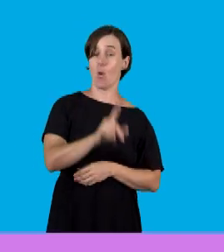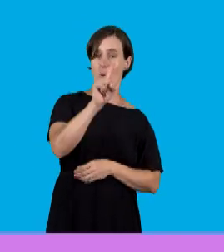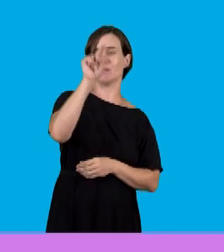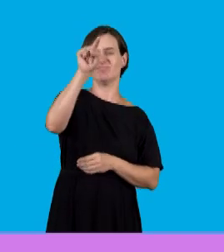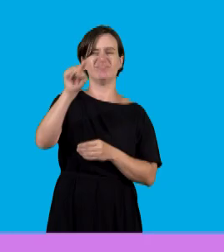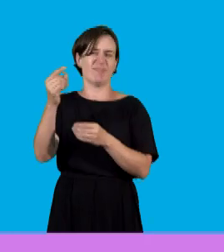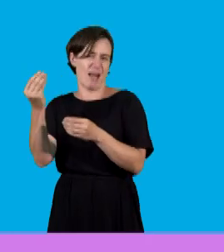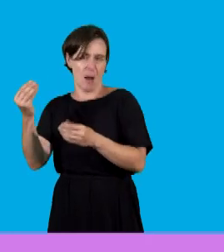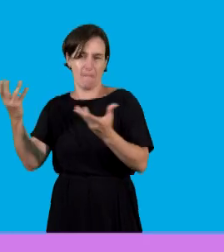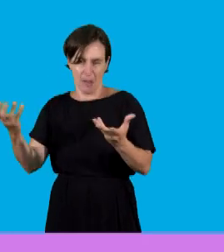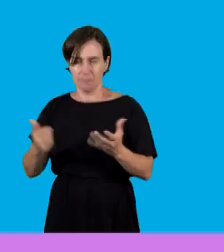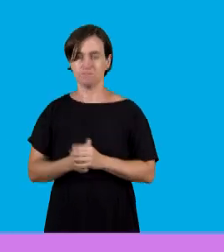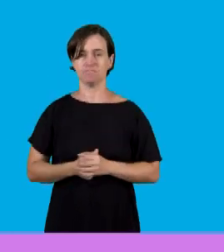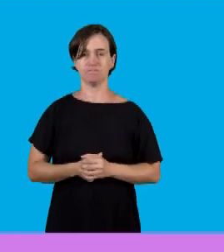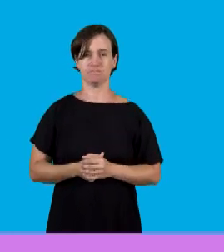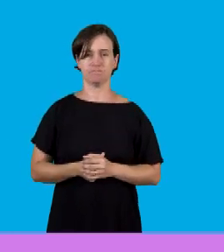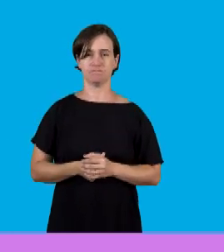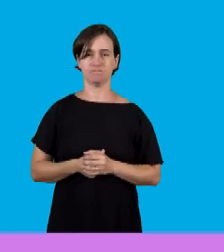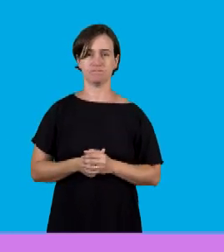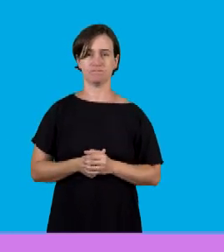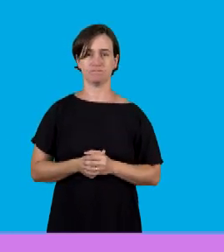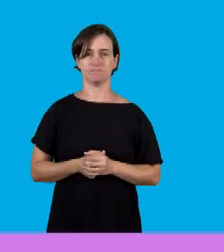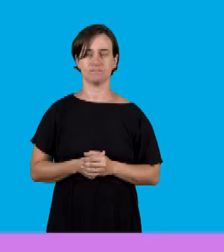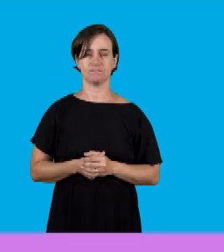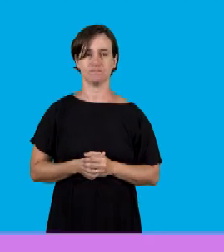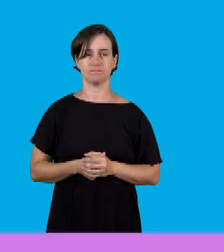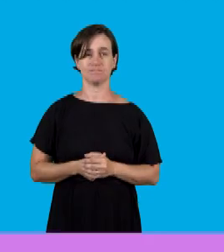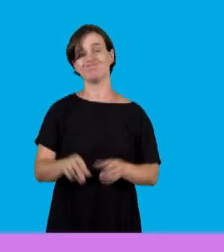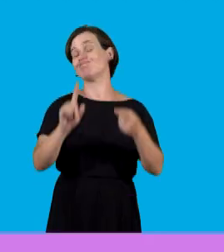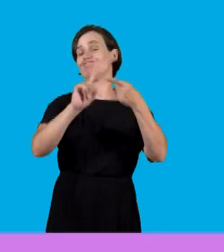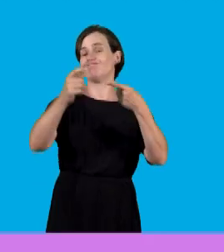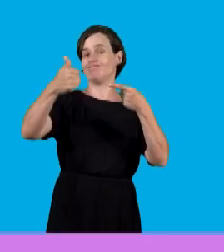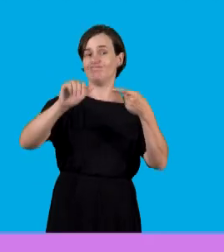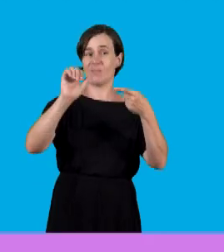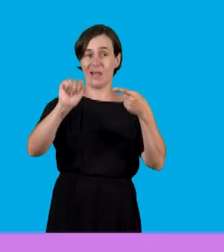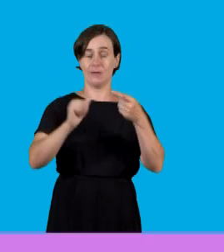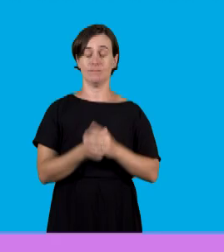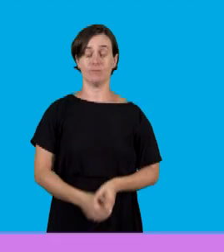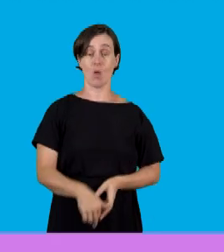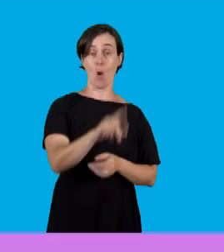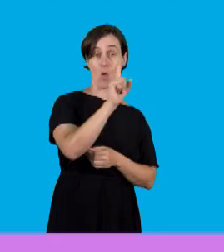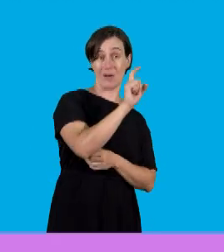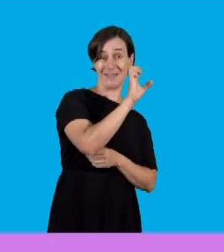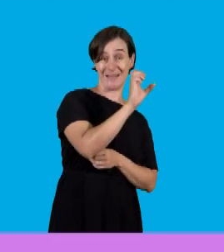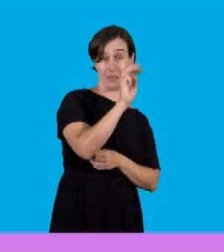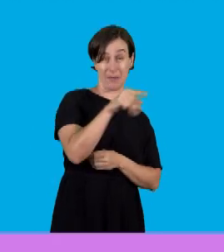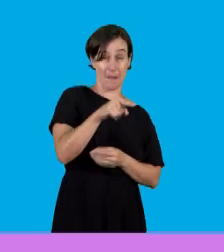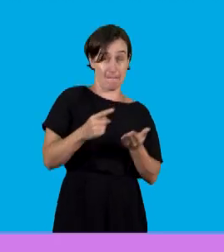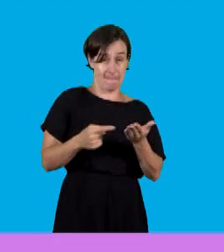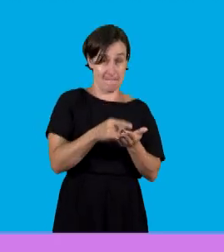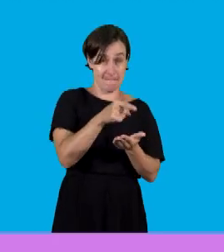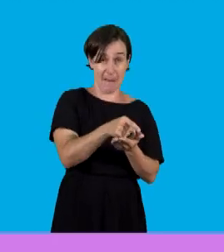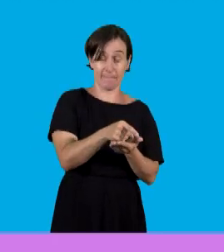be 1:2 something. So that's how they want us to represent these verbal scales. So let's start with A. A says